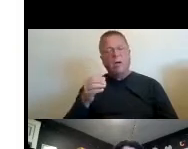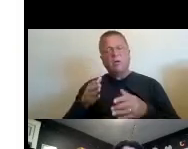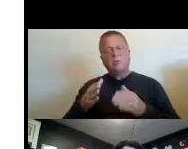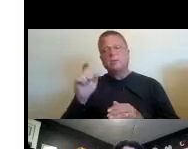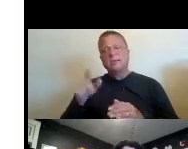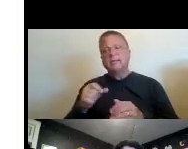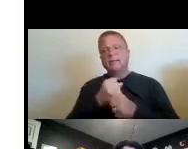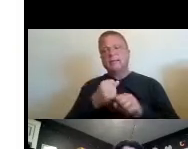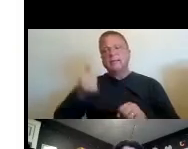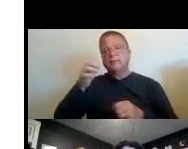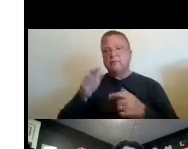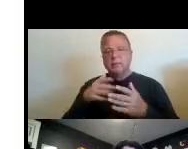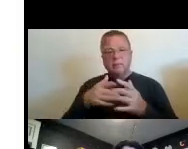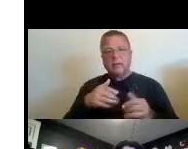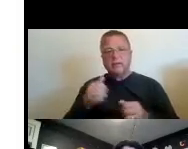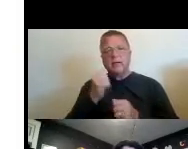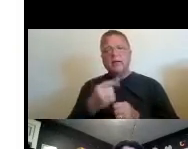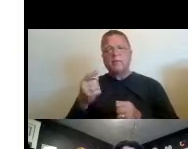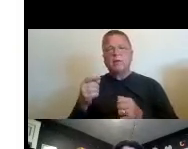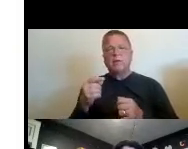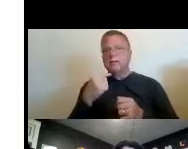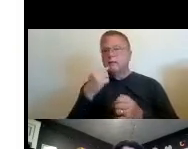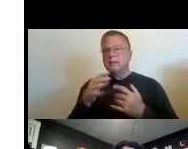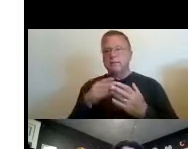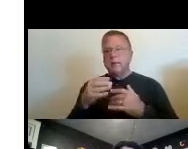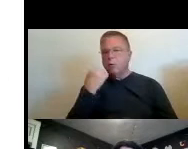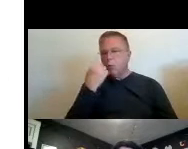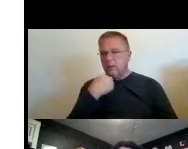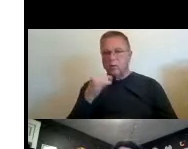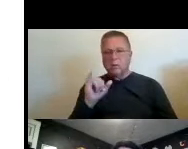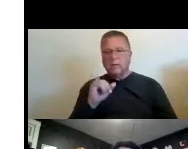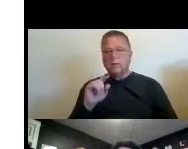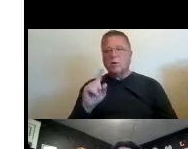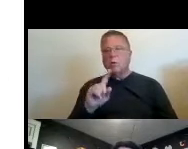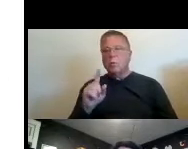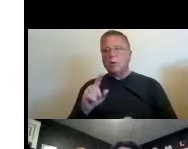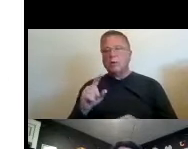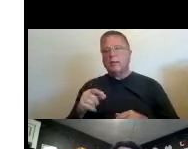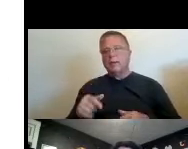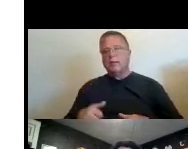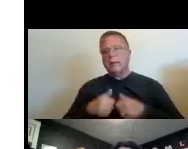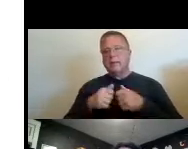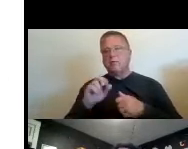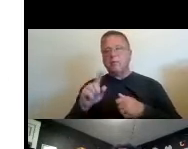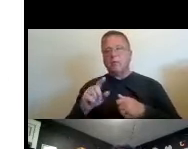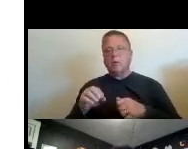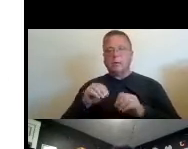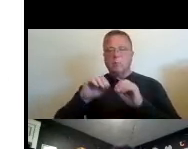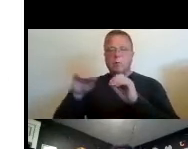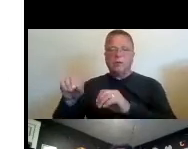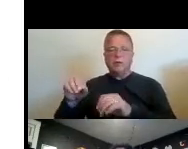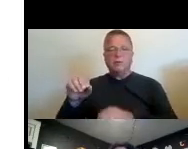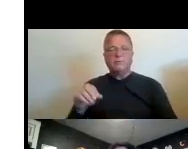they're traveling, what they look like, or where they live. A quarter of motor vehicle trips within the city of